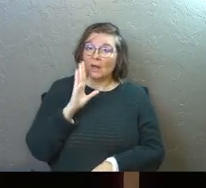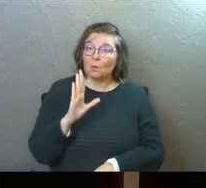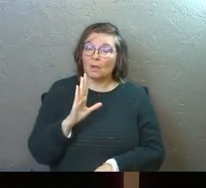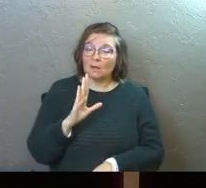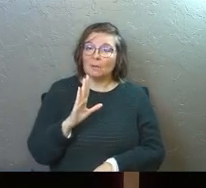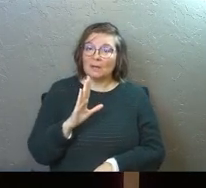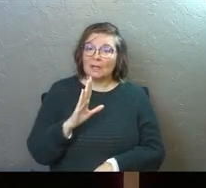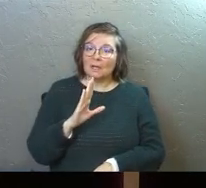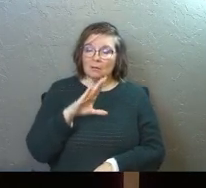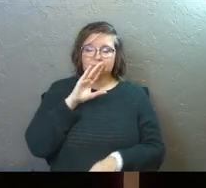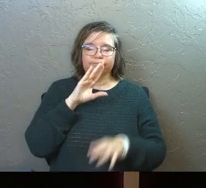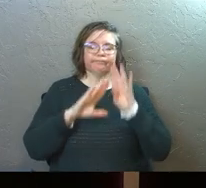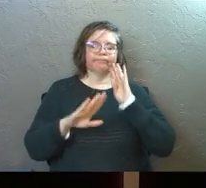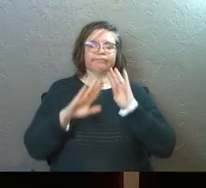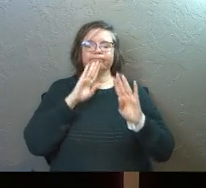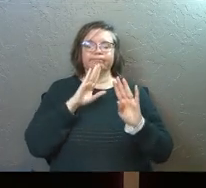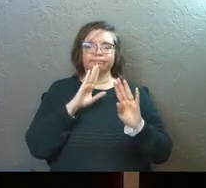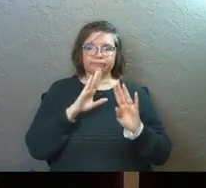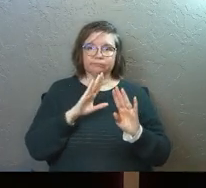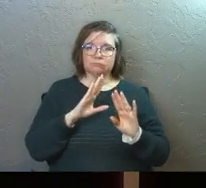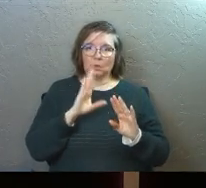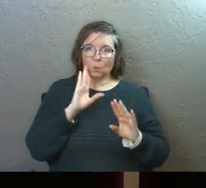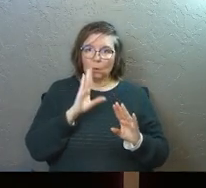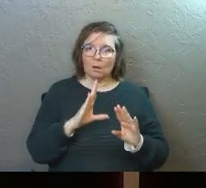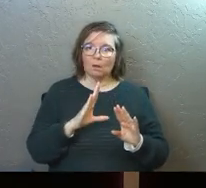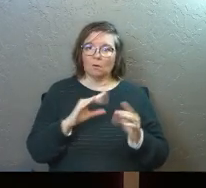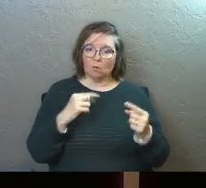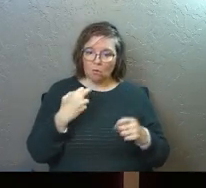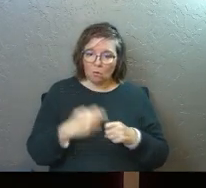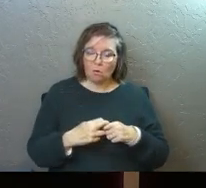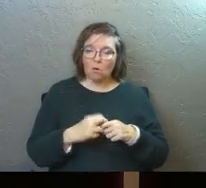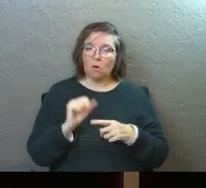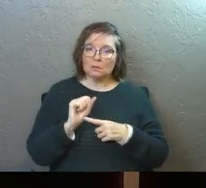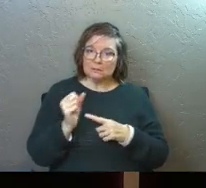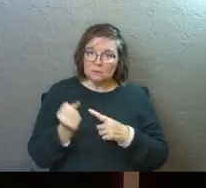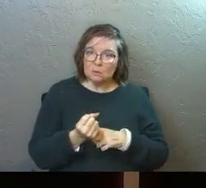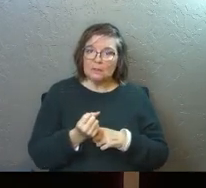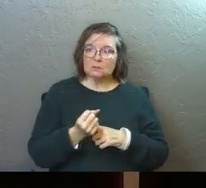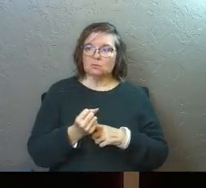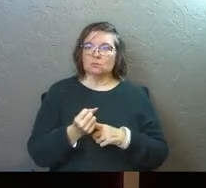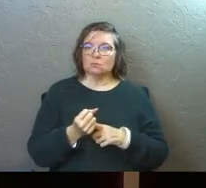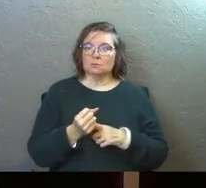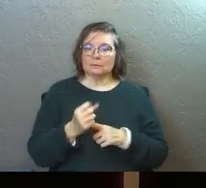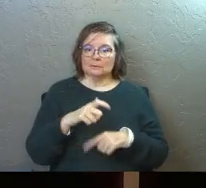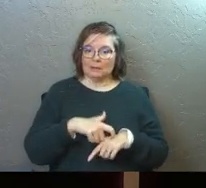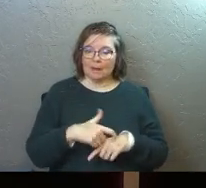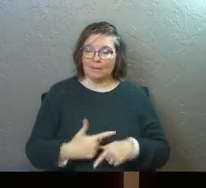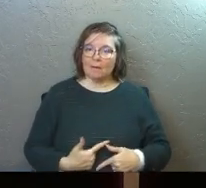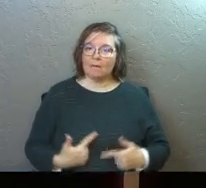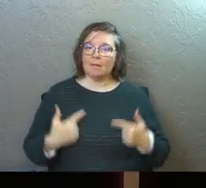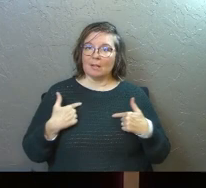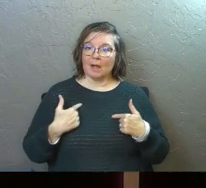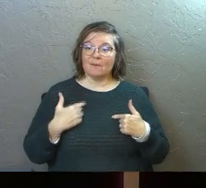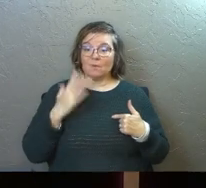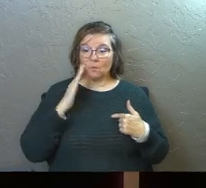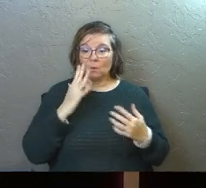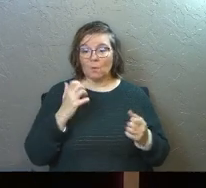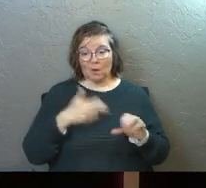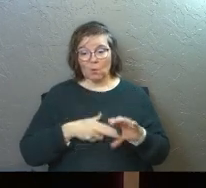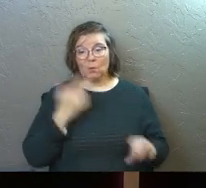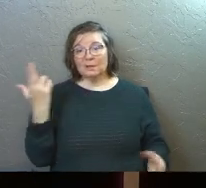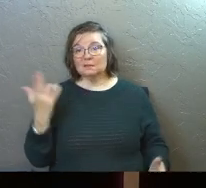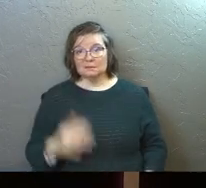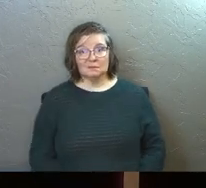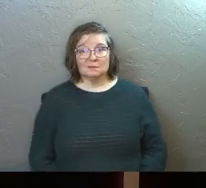be bumps. There will be bruises. There will be hard circumstances, situations, seasons of life, and we're gonna wanna